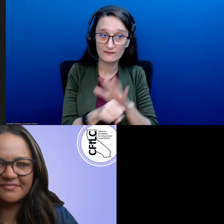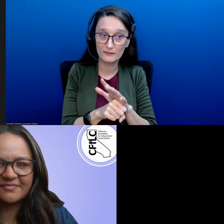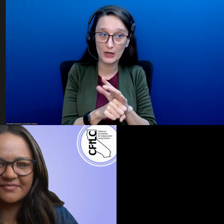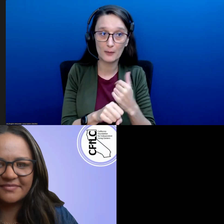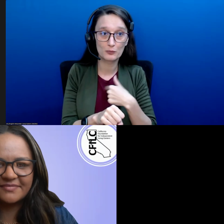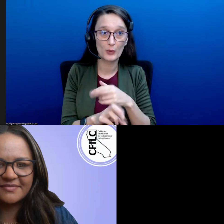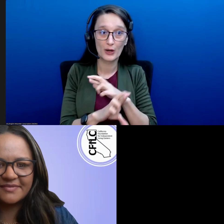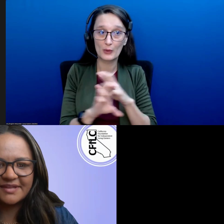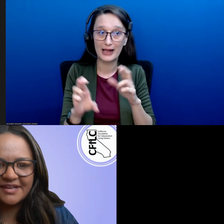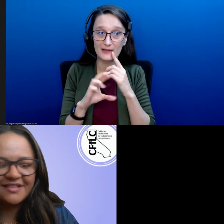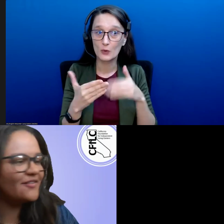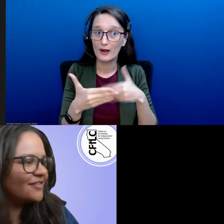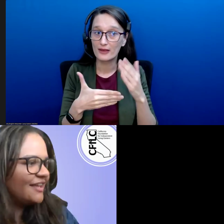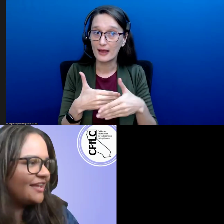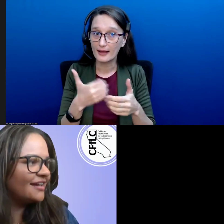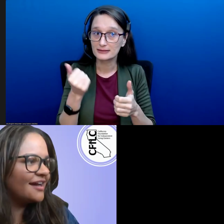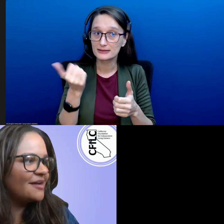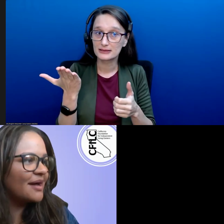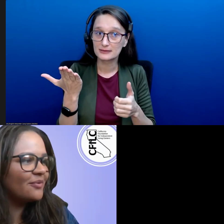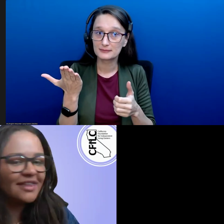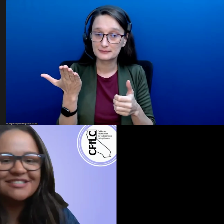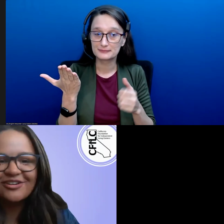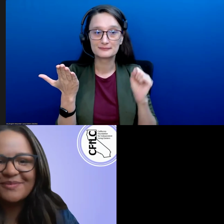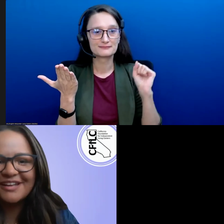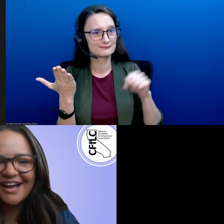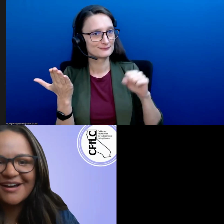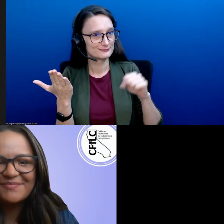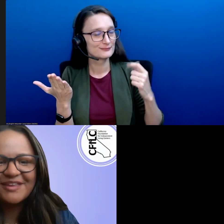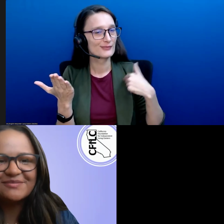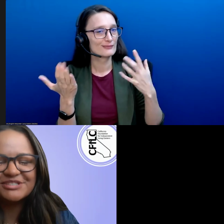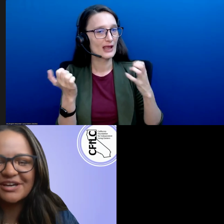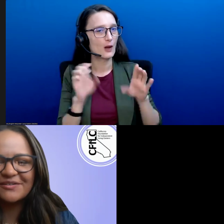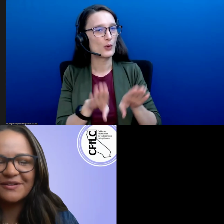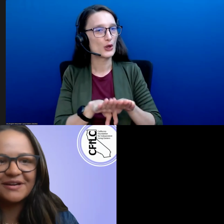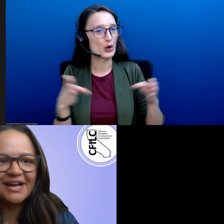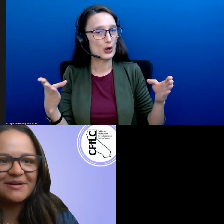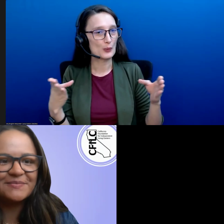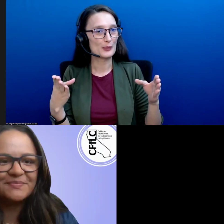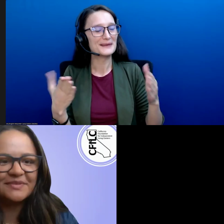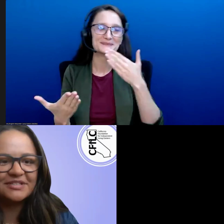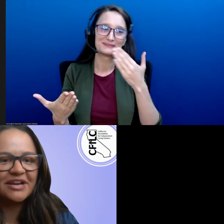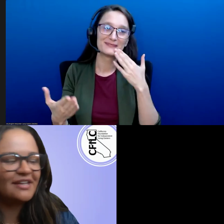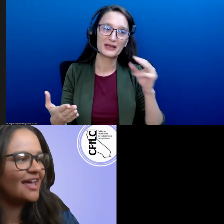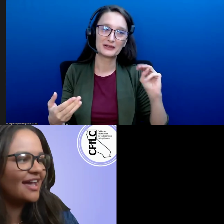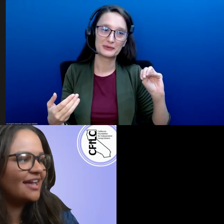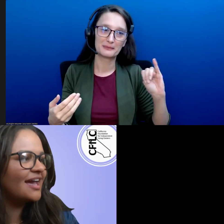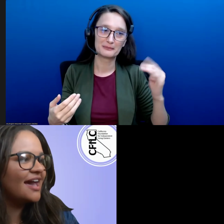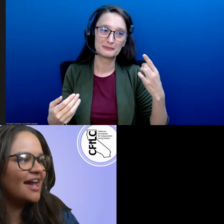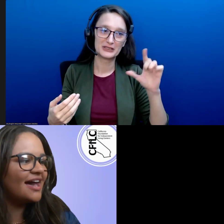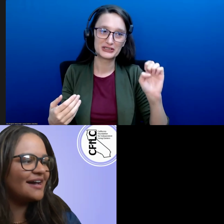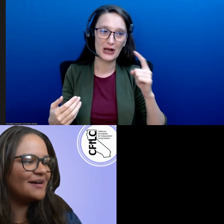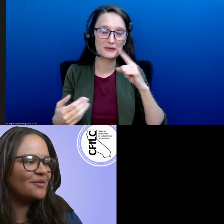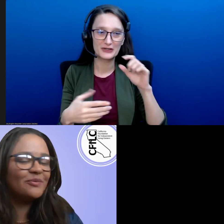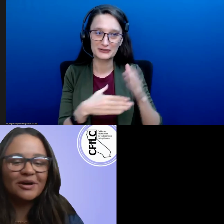wanting to share next. Lovely. I would like to open it up. Thank you, Michelle, for sharing that.